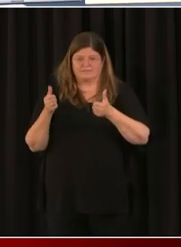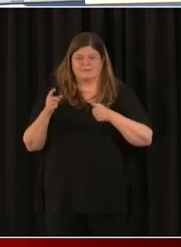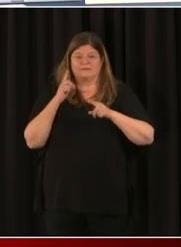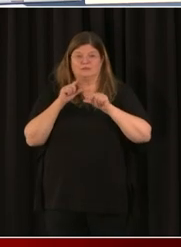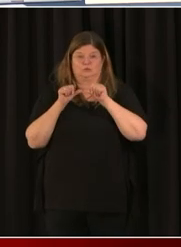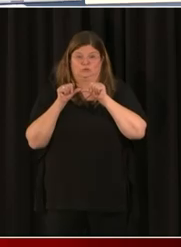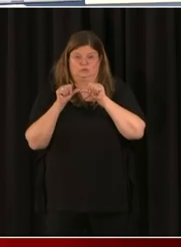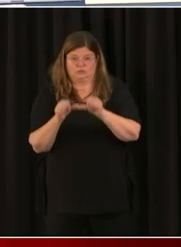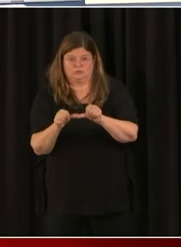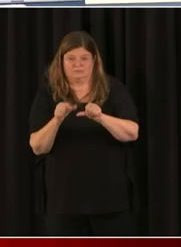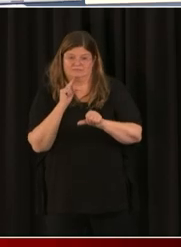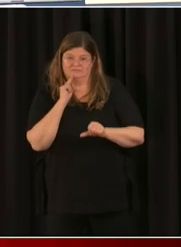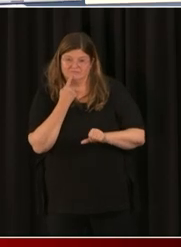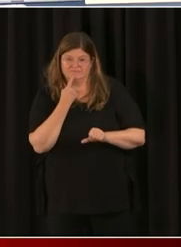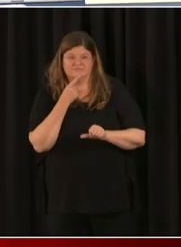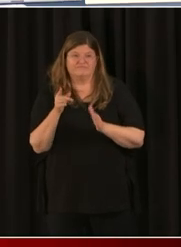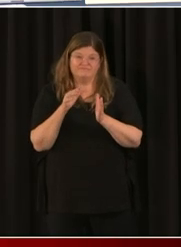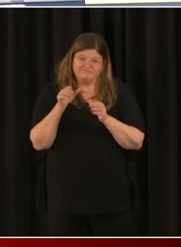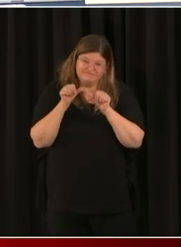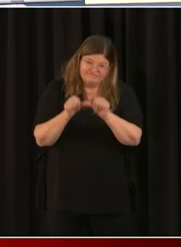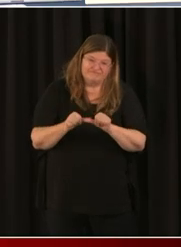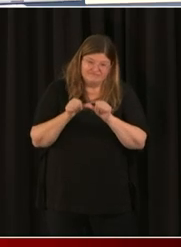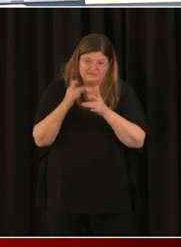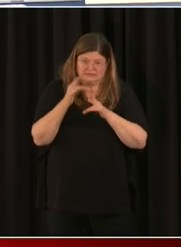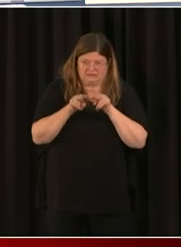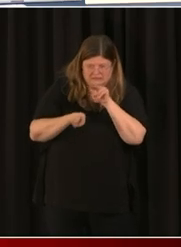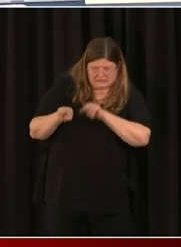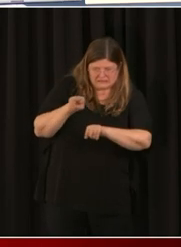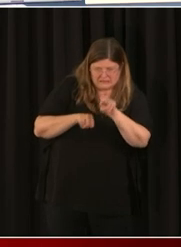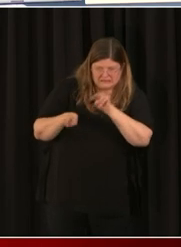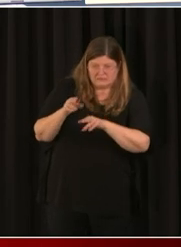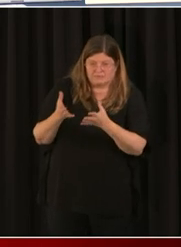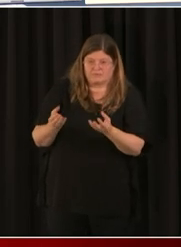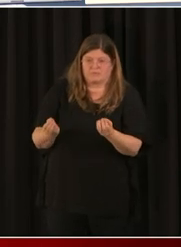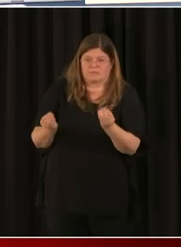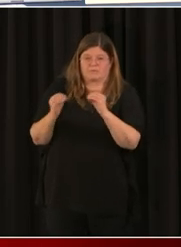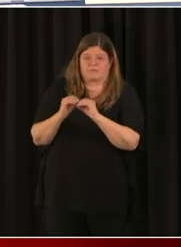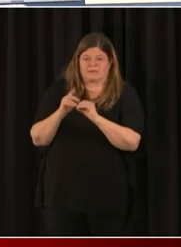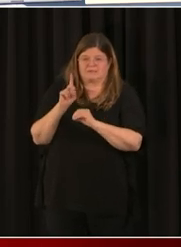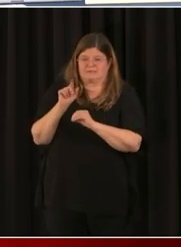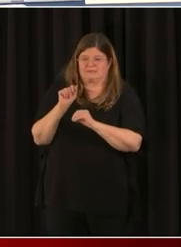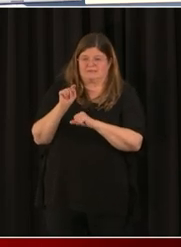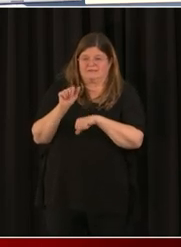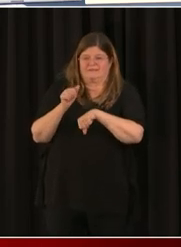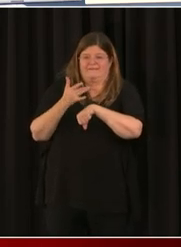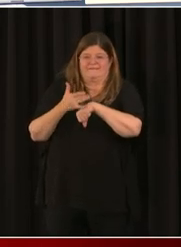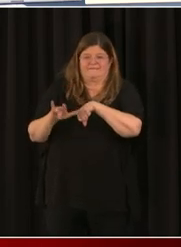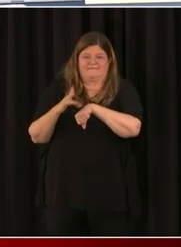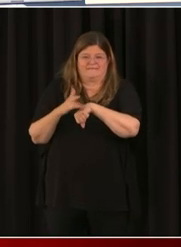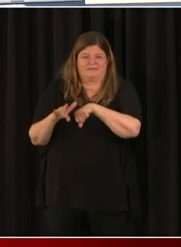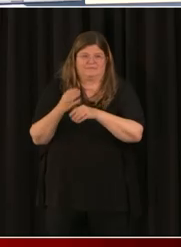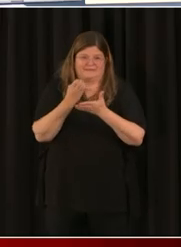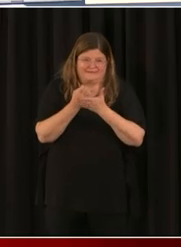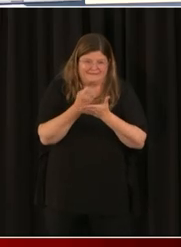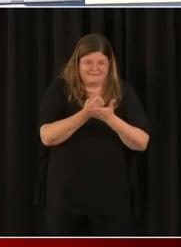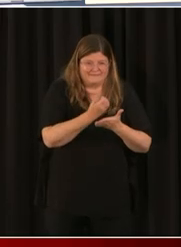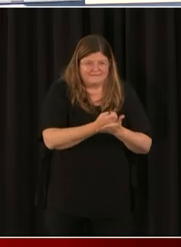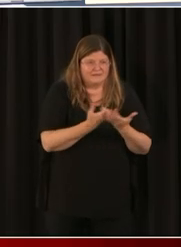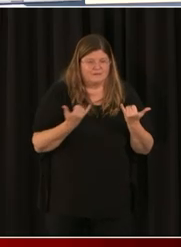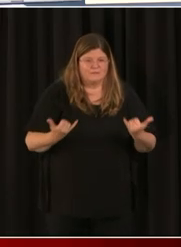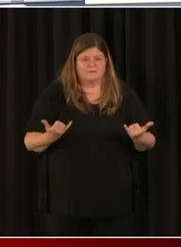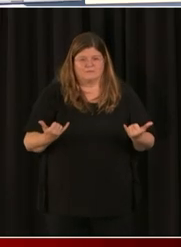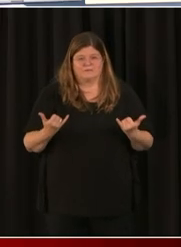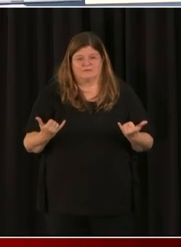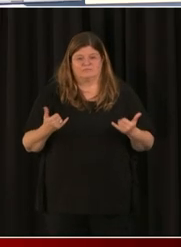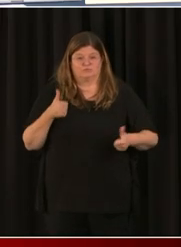medical conditions, we anticipate that there may be even more data available, but there is some evidence now in terms